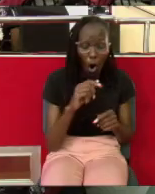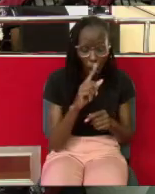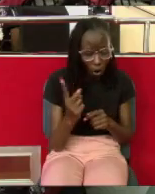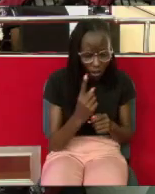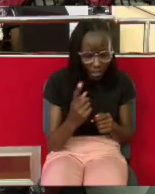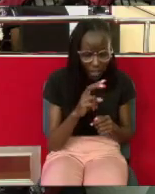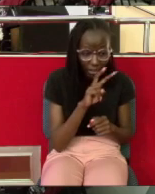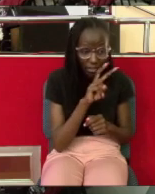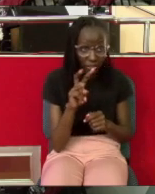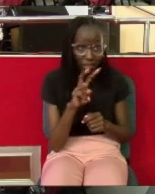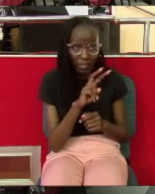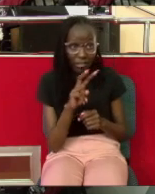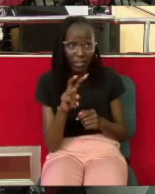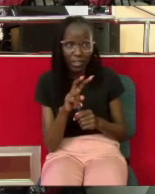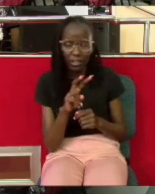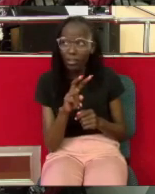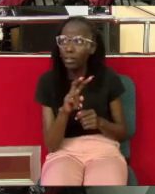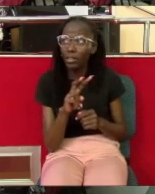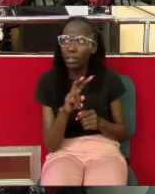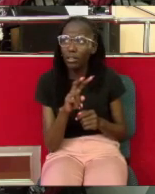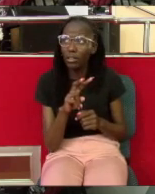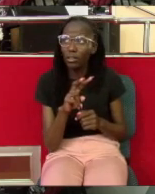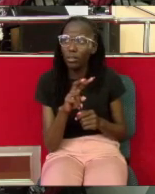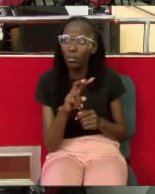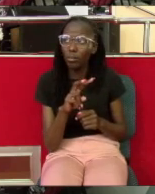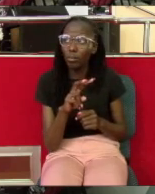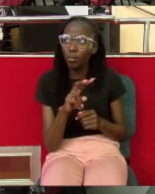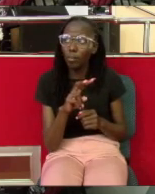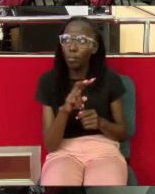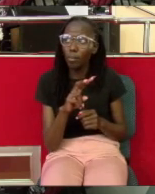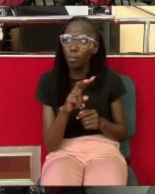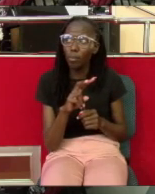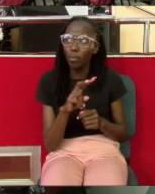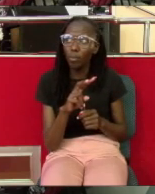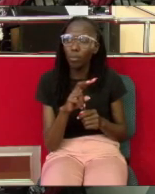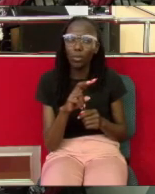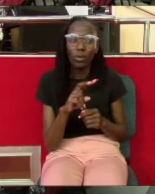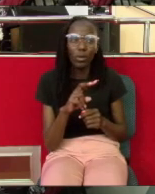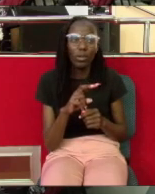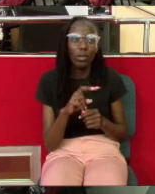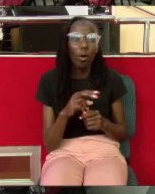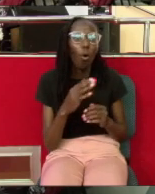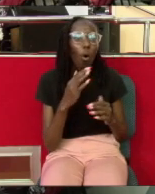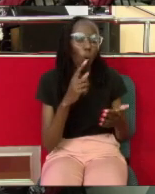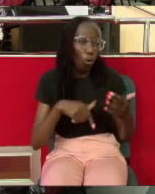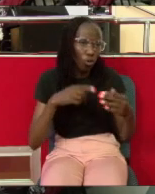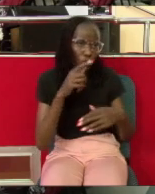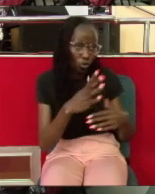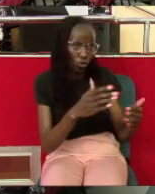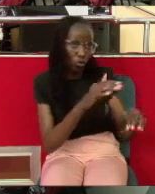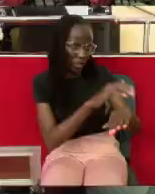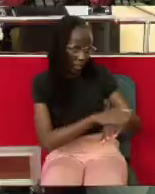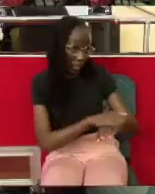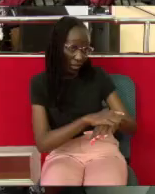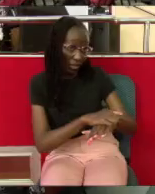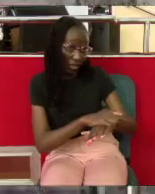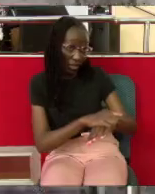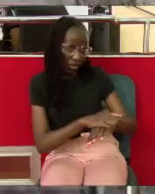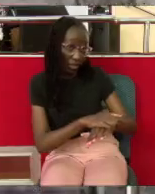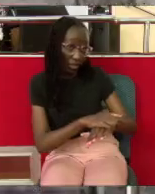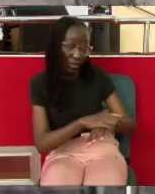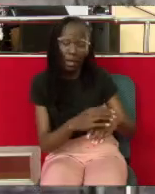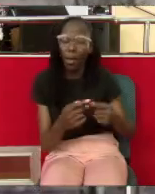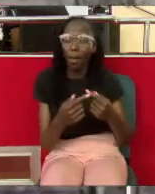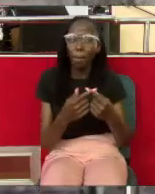received. Kwa sababu shukrani ni inaangalia tu mambo ambayo umepata baraka. Expressing gratitude for what God